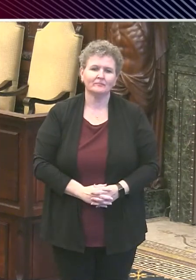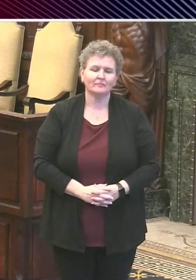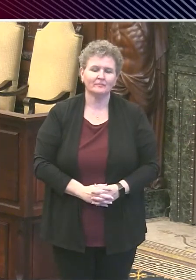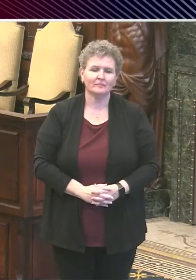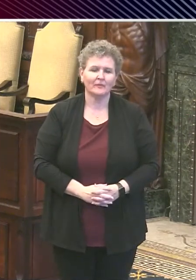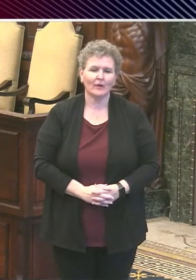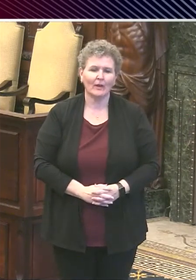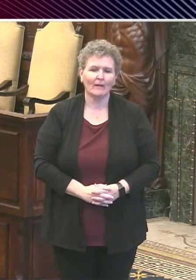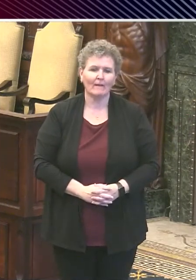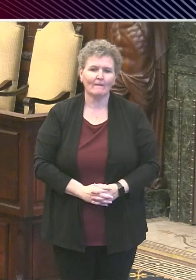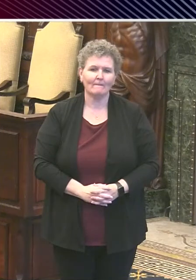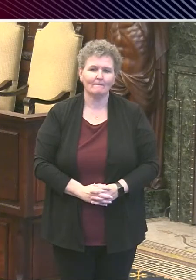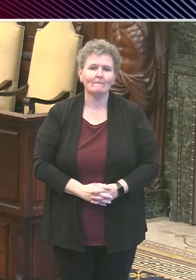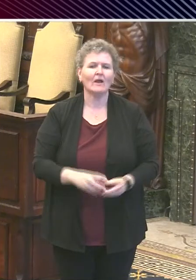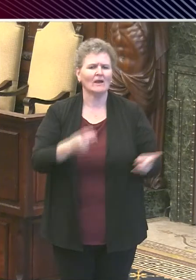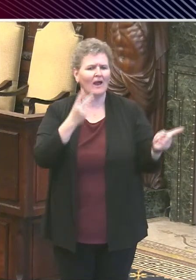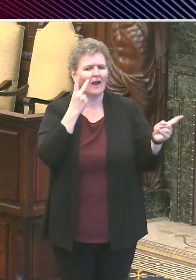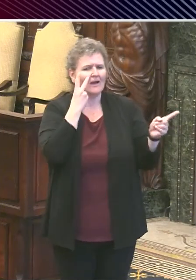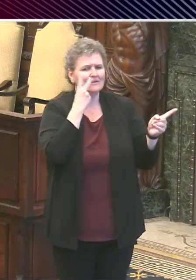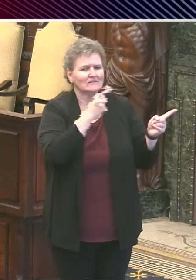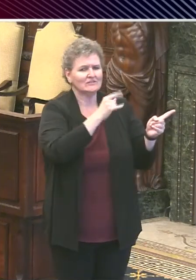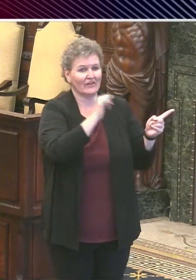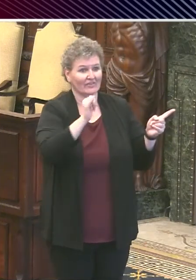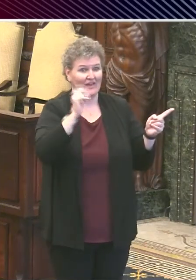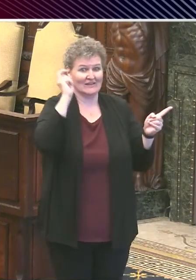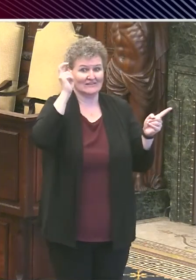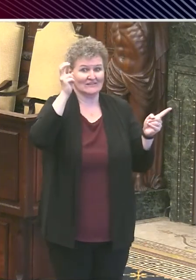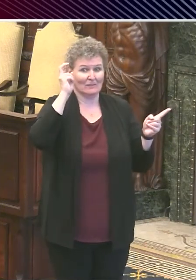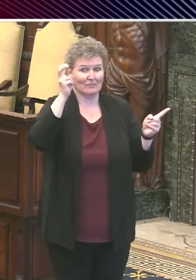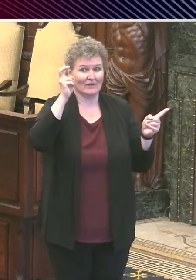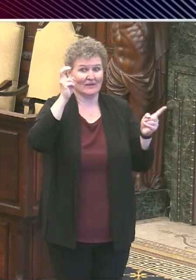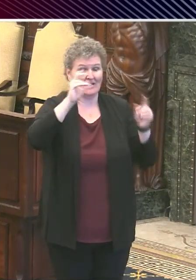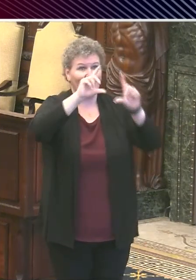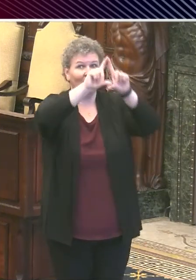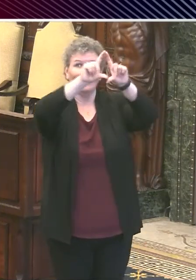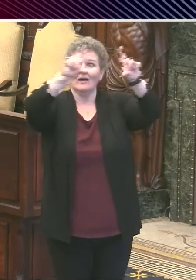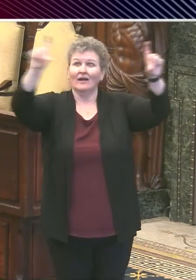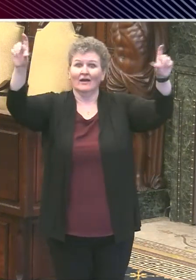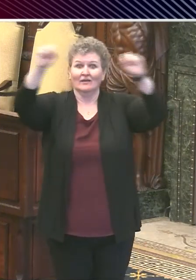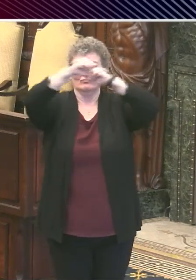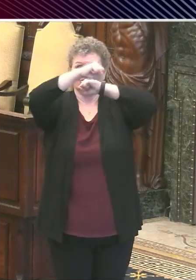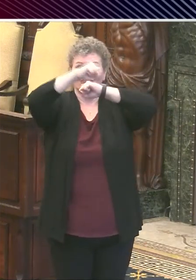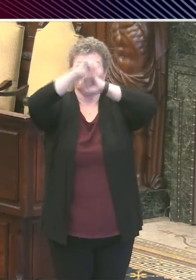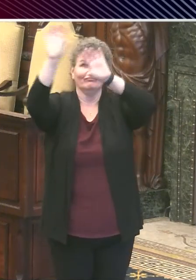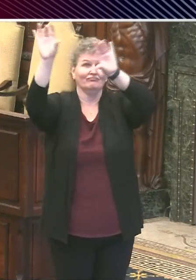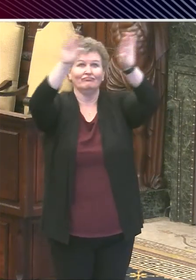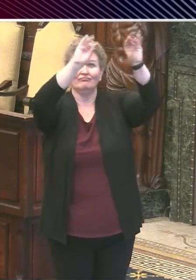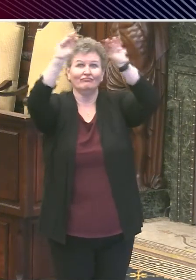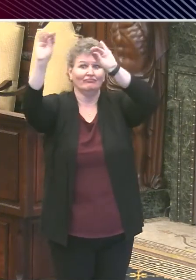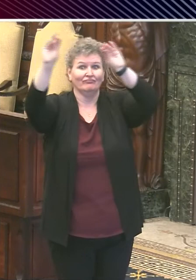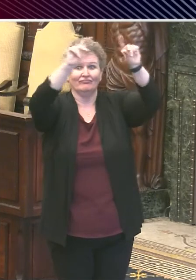around buses. It doesn't run afoul of SEPTA's advertising policy where they